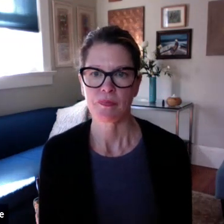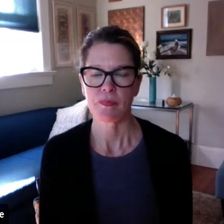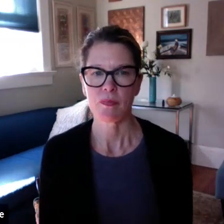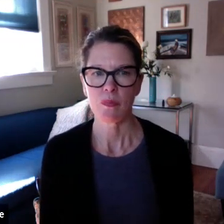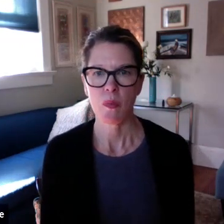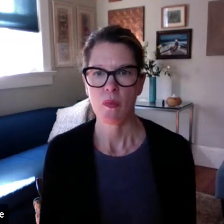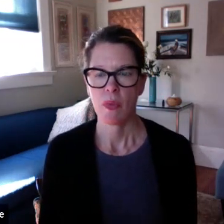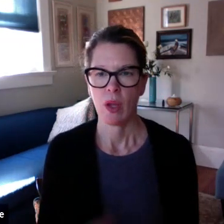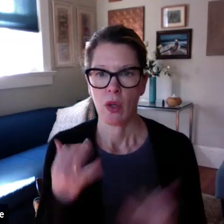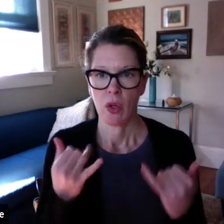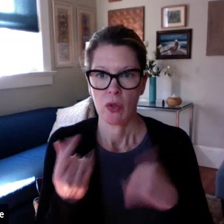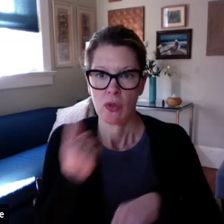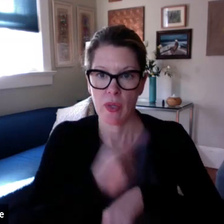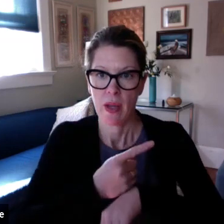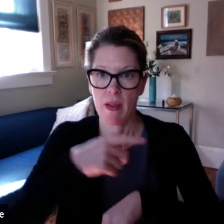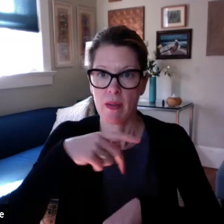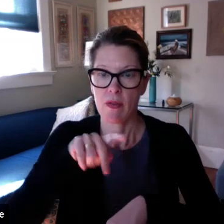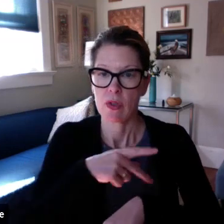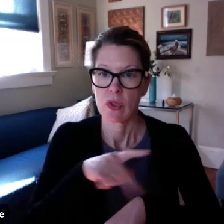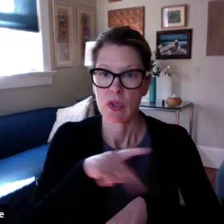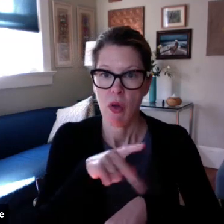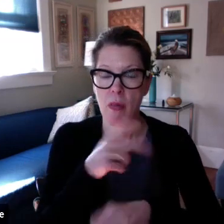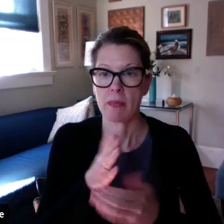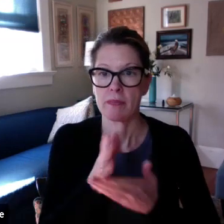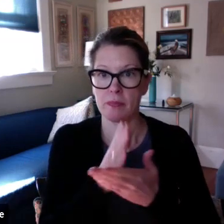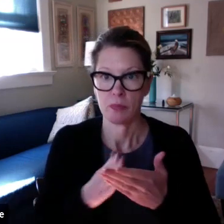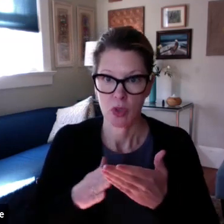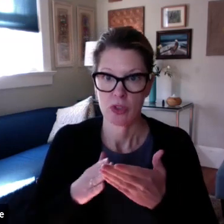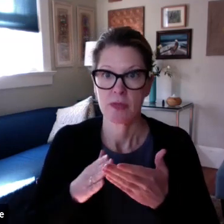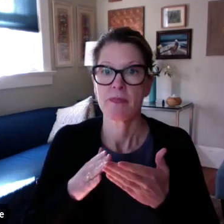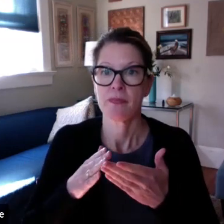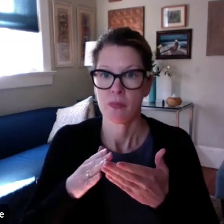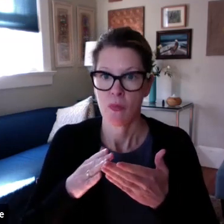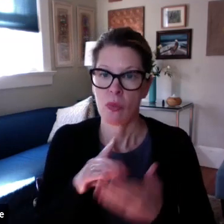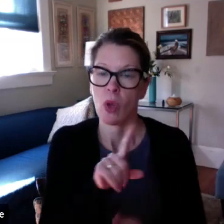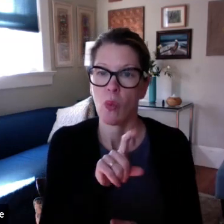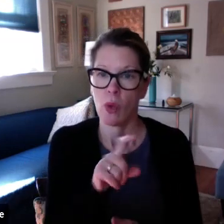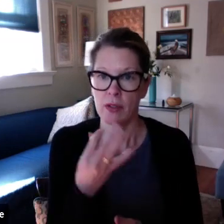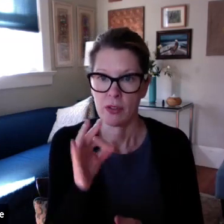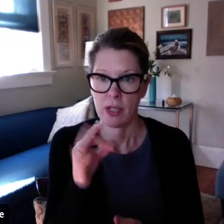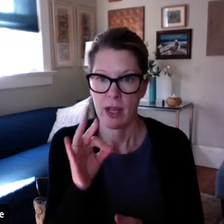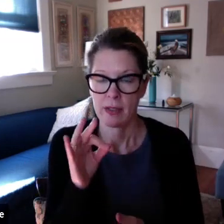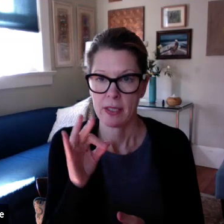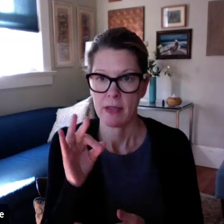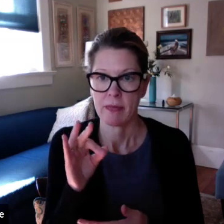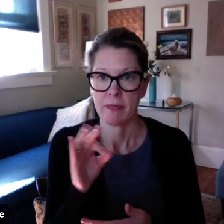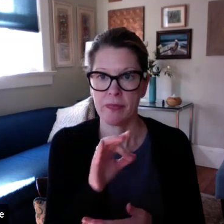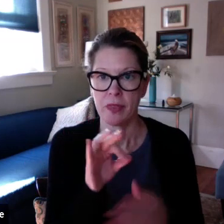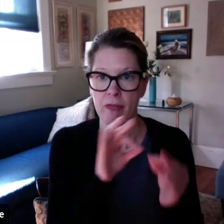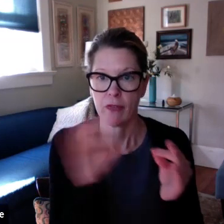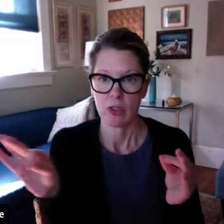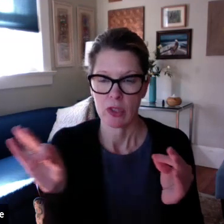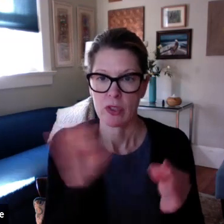Our psalm appointed for this evening is a portion of Psalm 119. It's verses